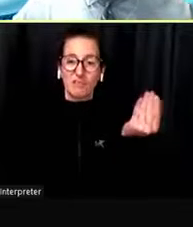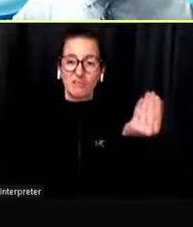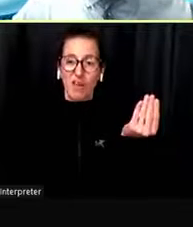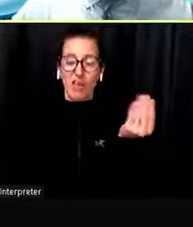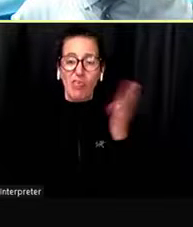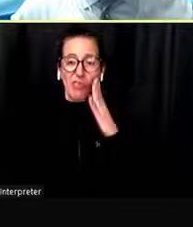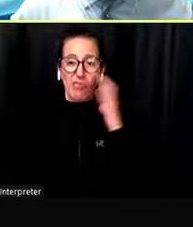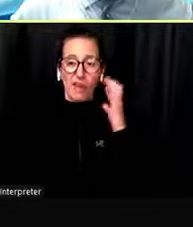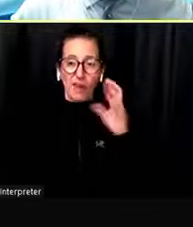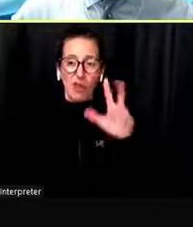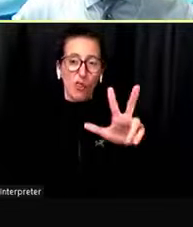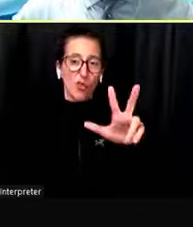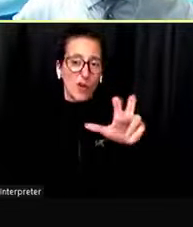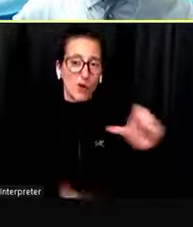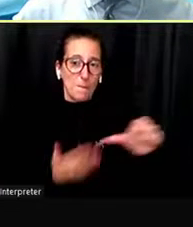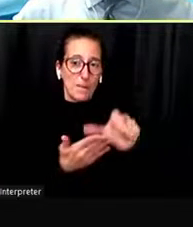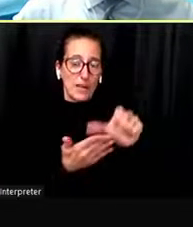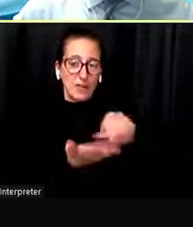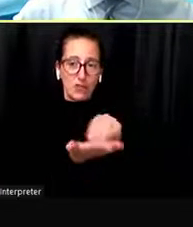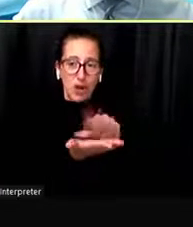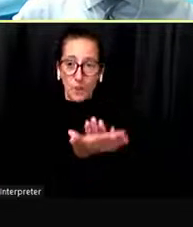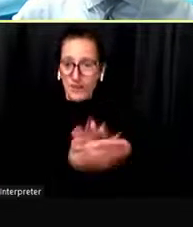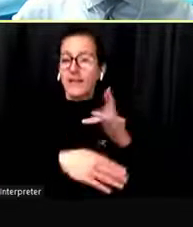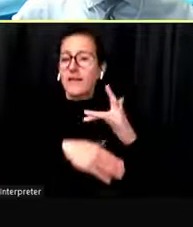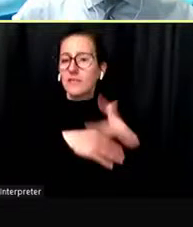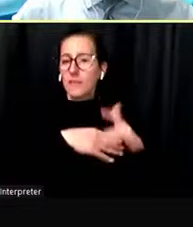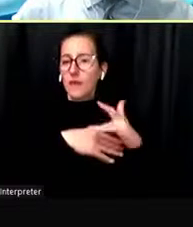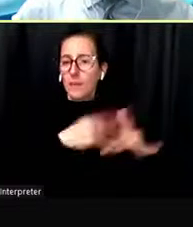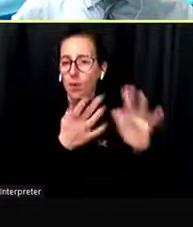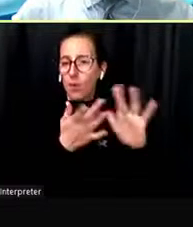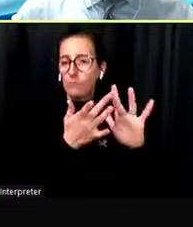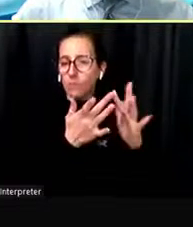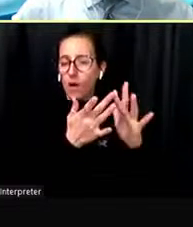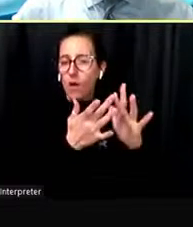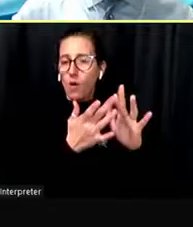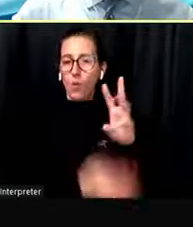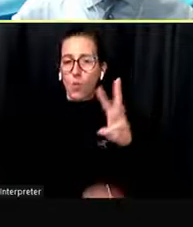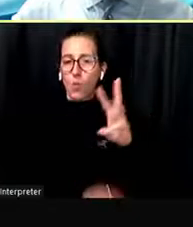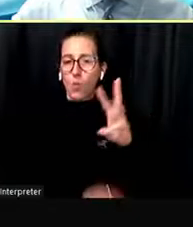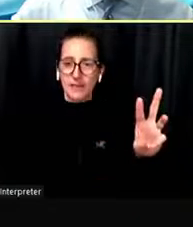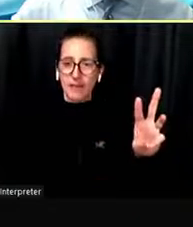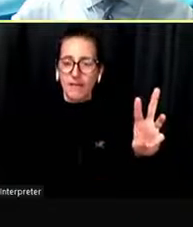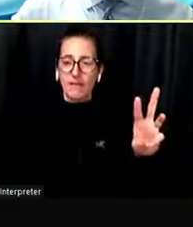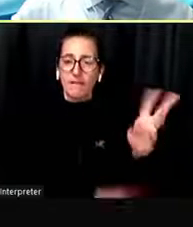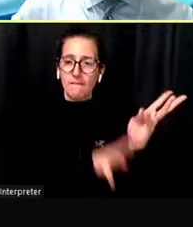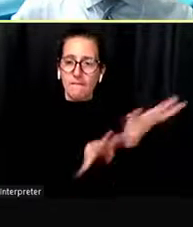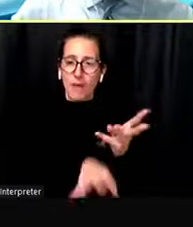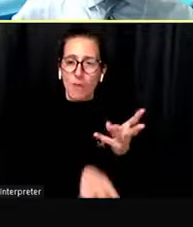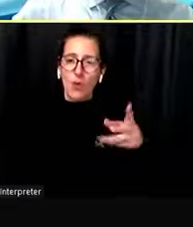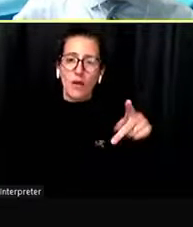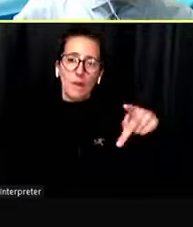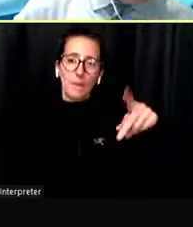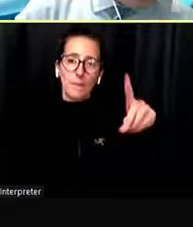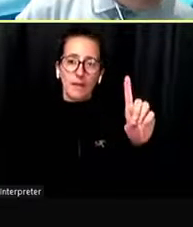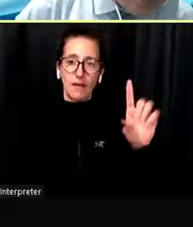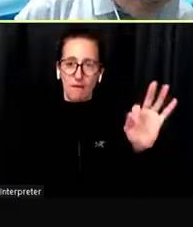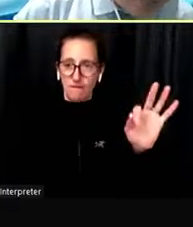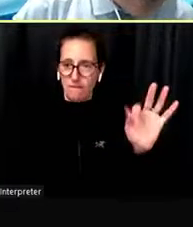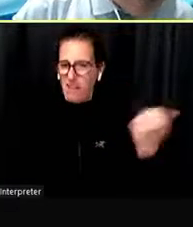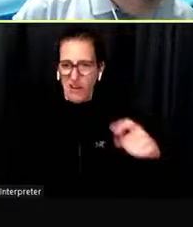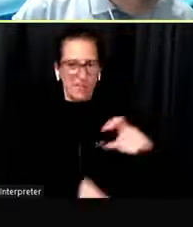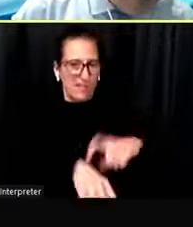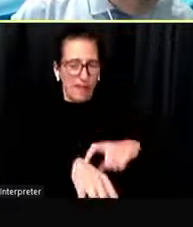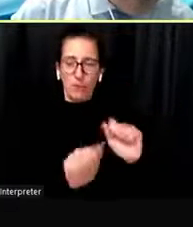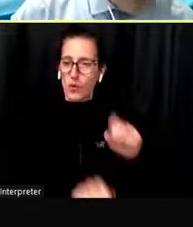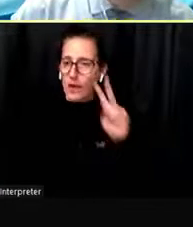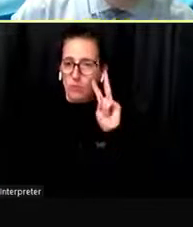and it's actually available on our website with PDF. So you can definitely view that anytime. And that's when we